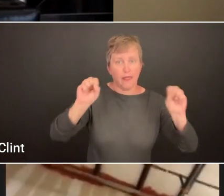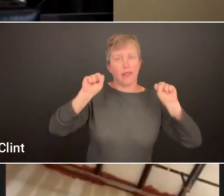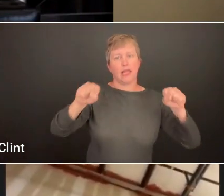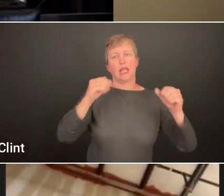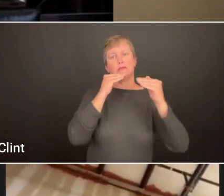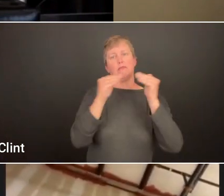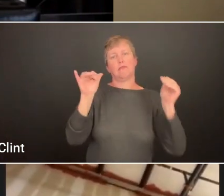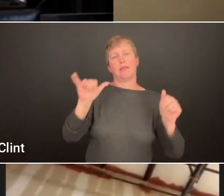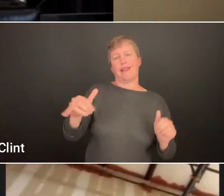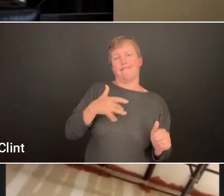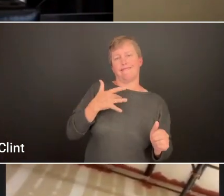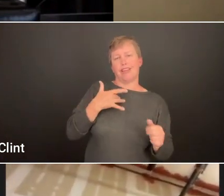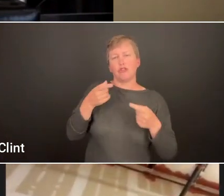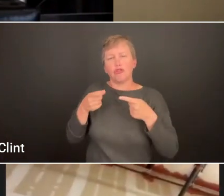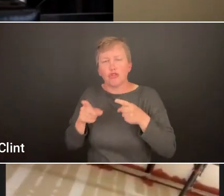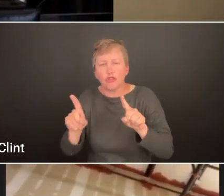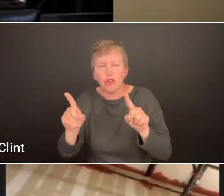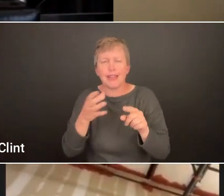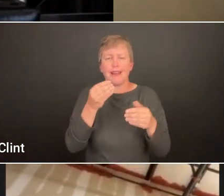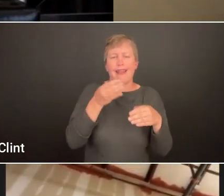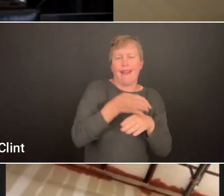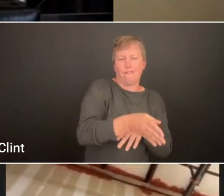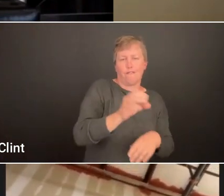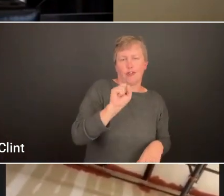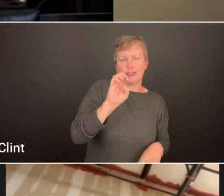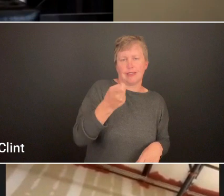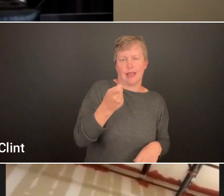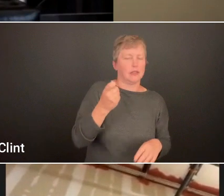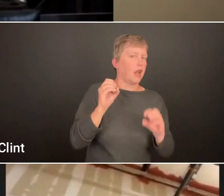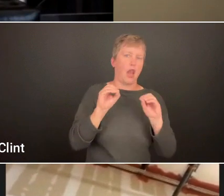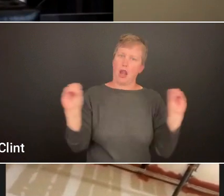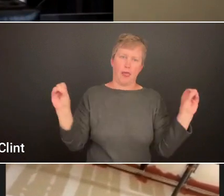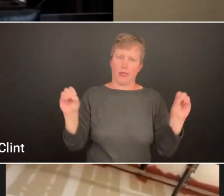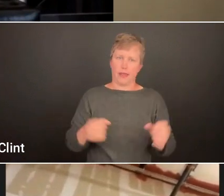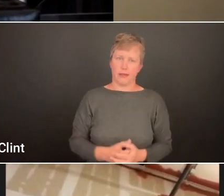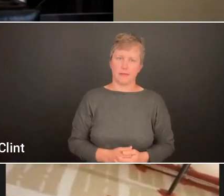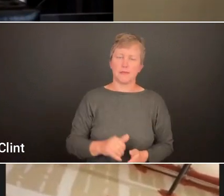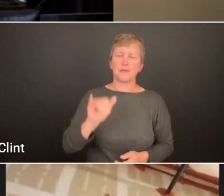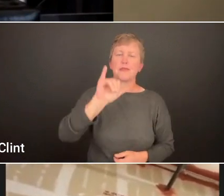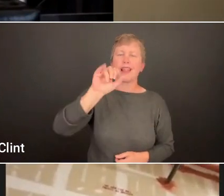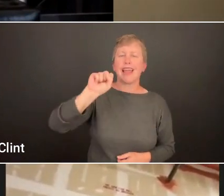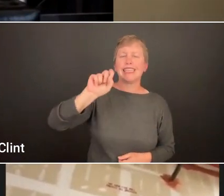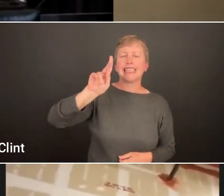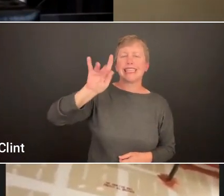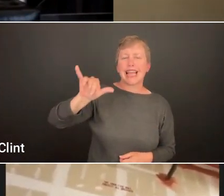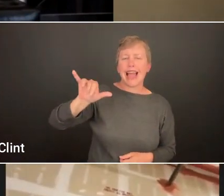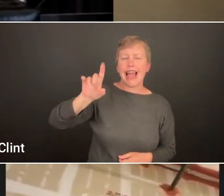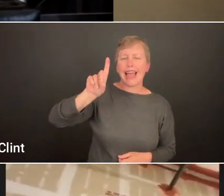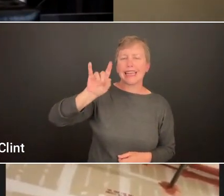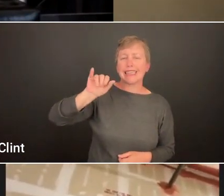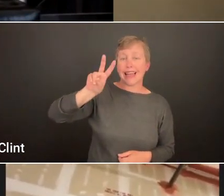right? But there's nothing out there that can fully replace how you feel after, during or after an